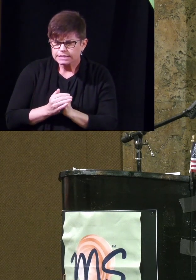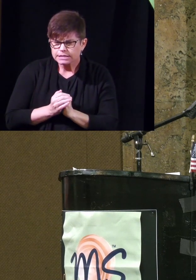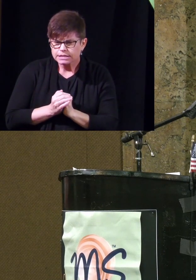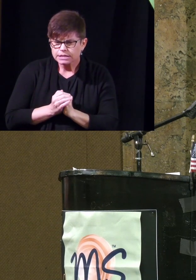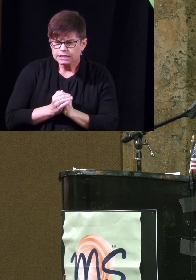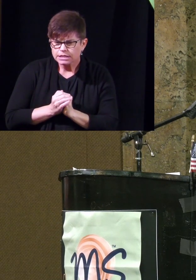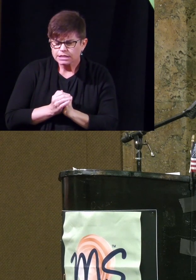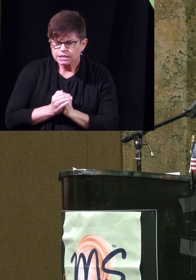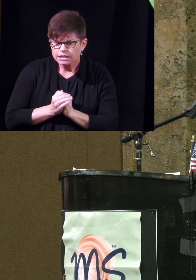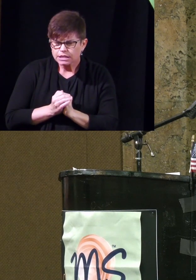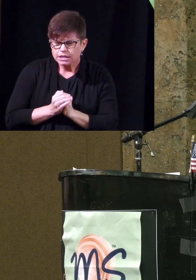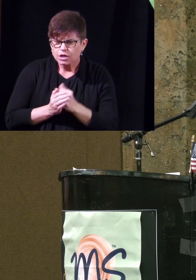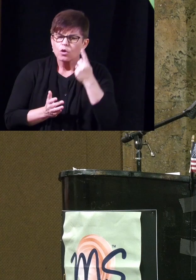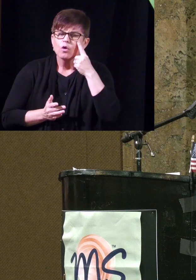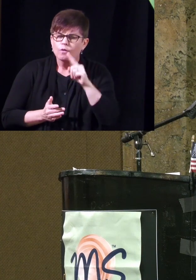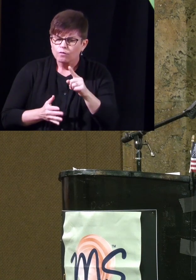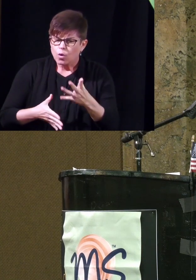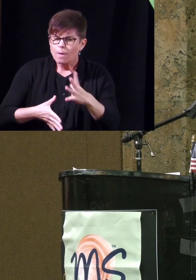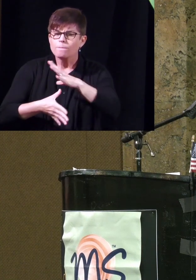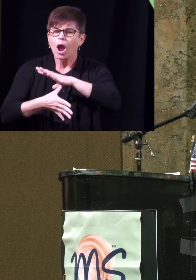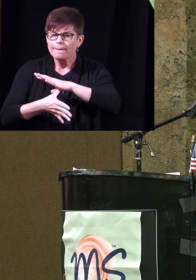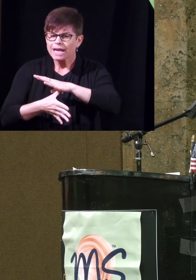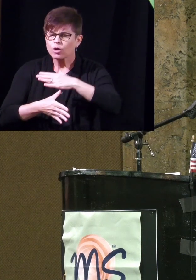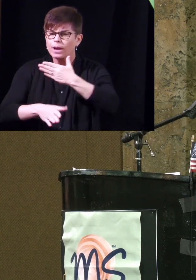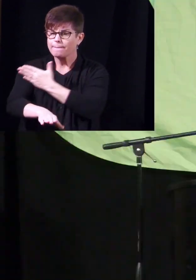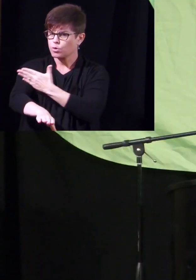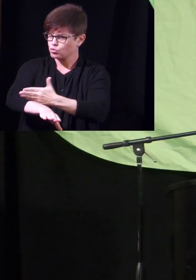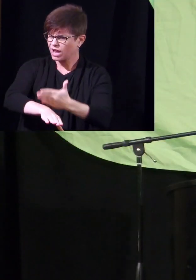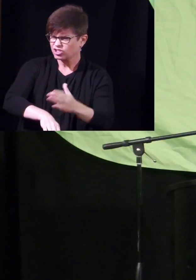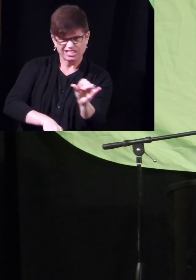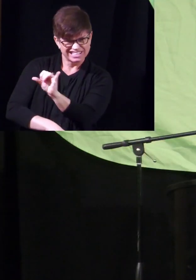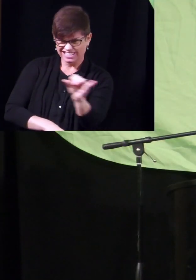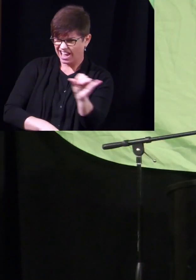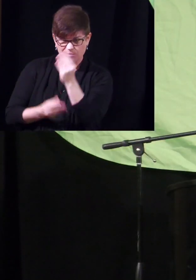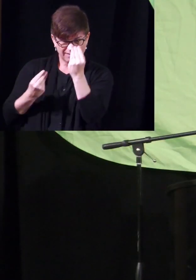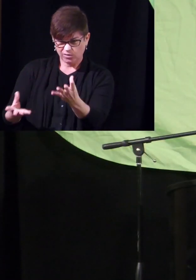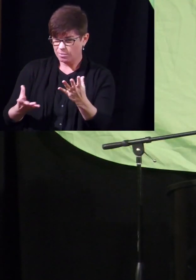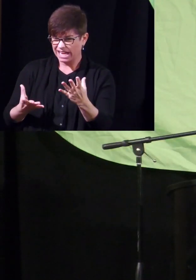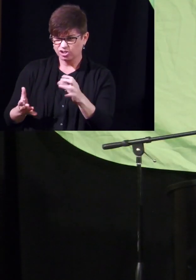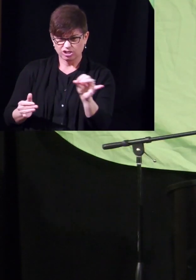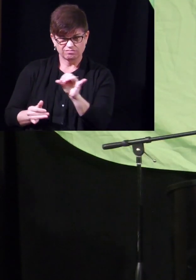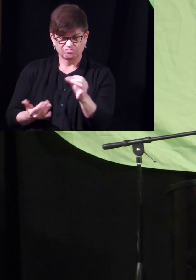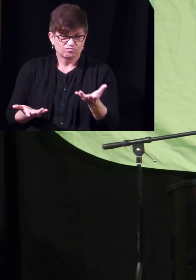come into effect for primary progressive. No,